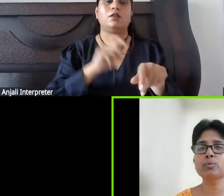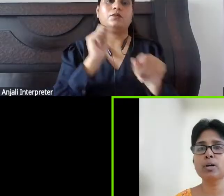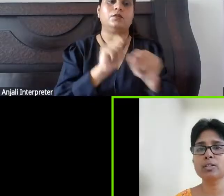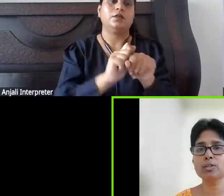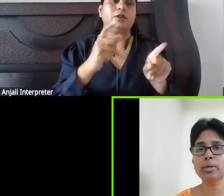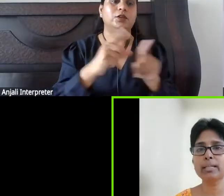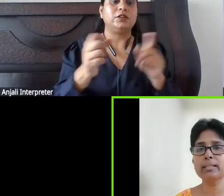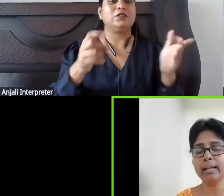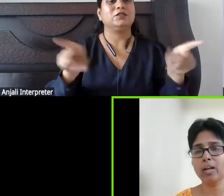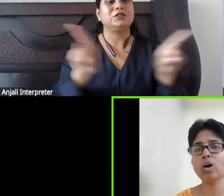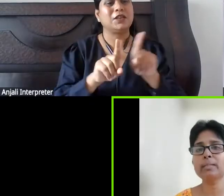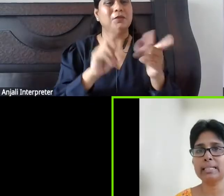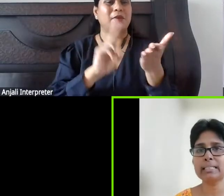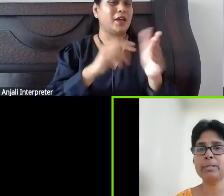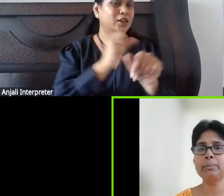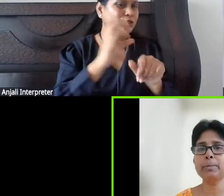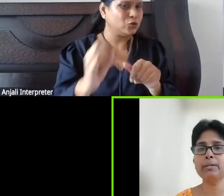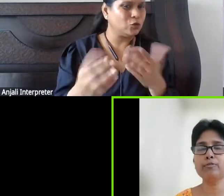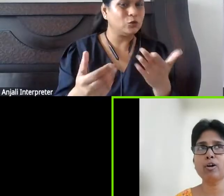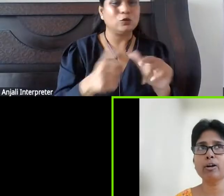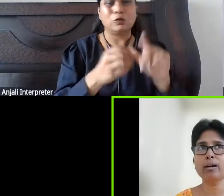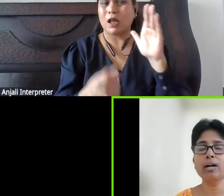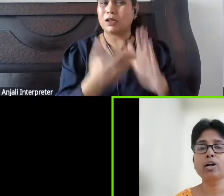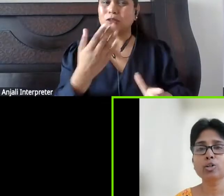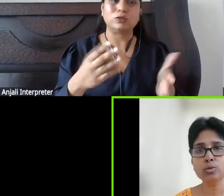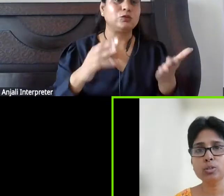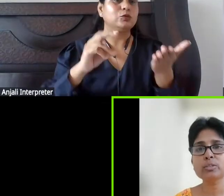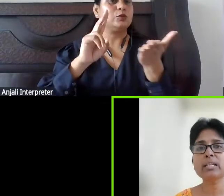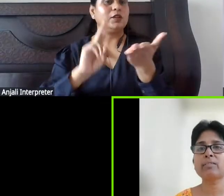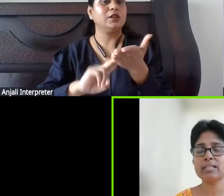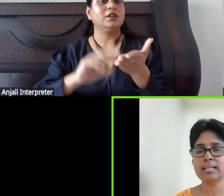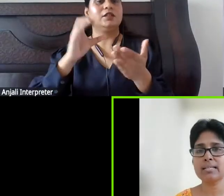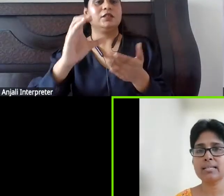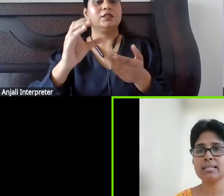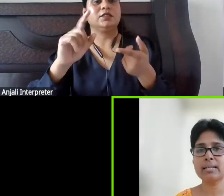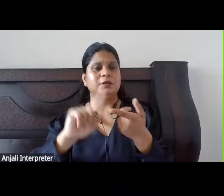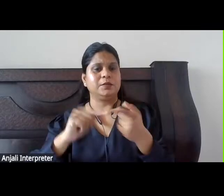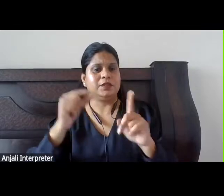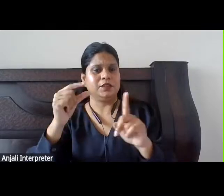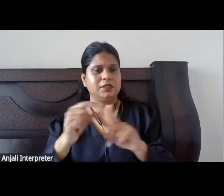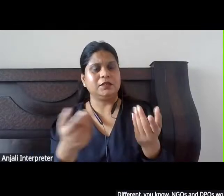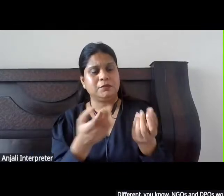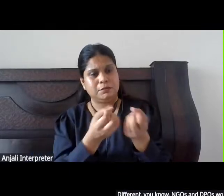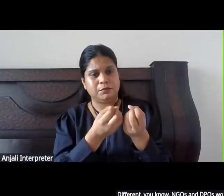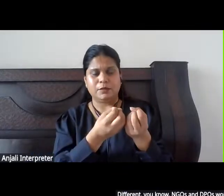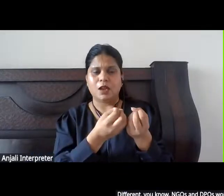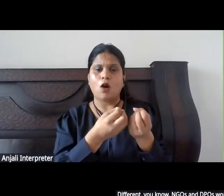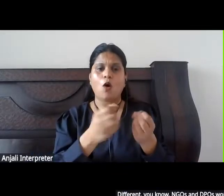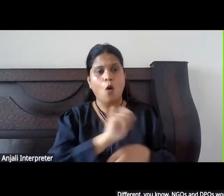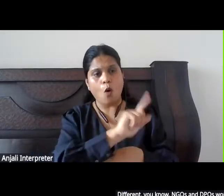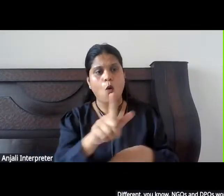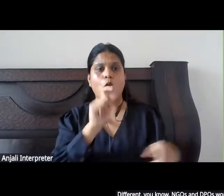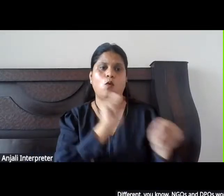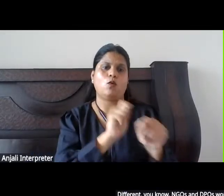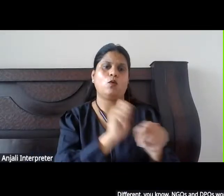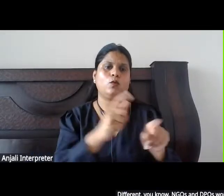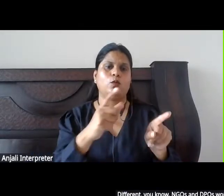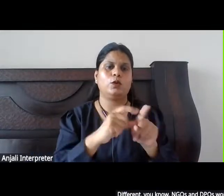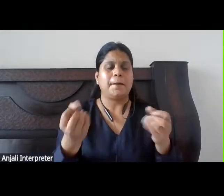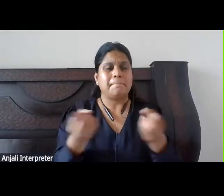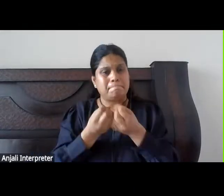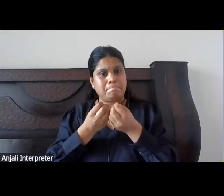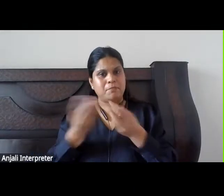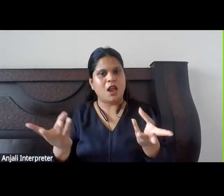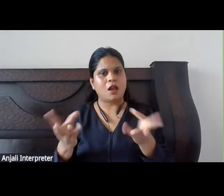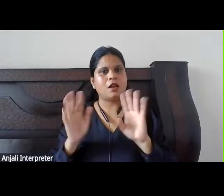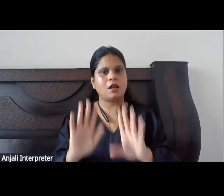DPOs worked together along with NCPDP for 2011 census, and we all remember multiple number of